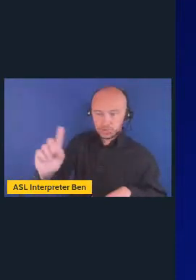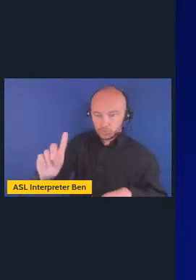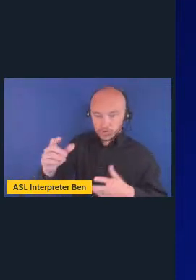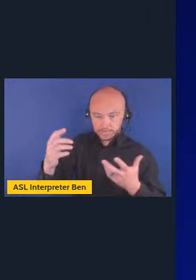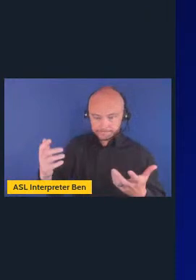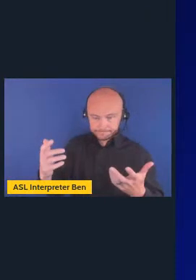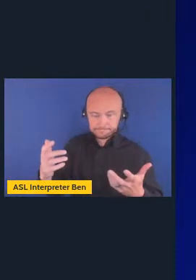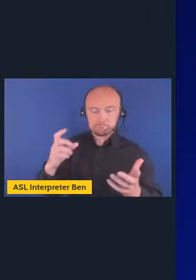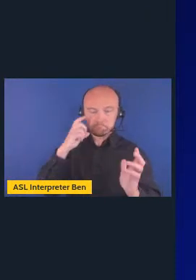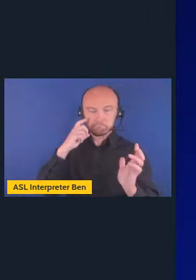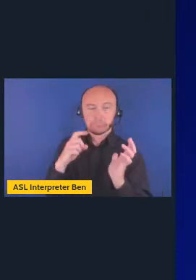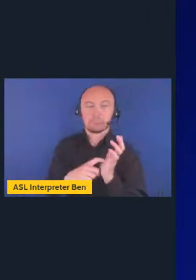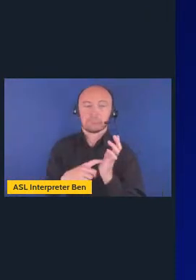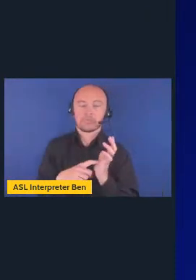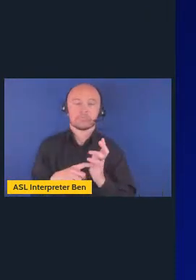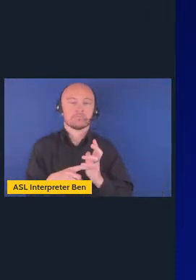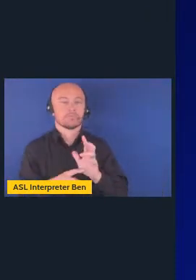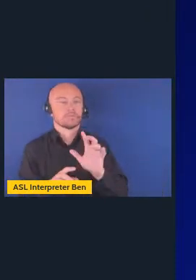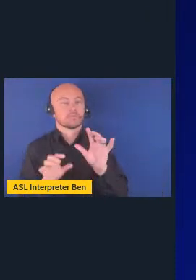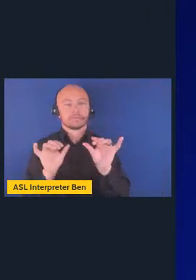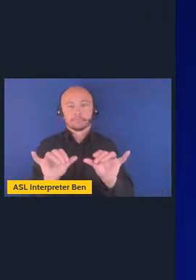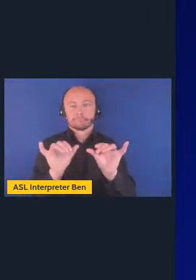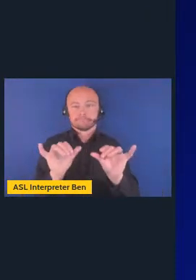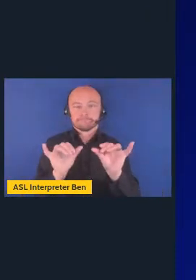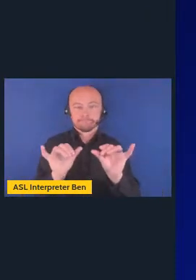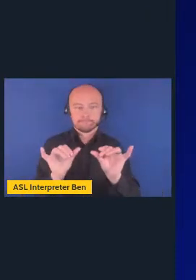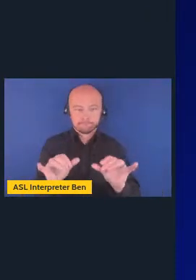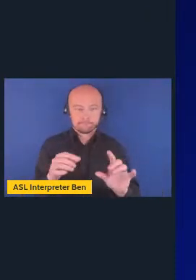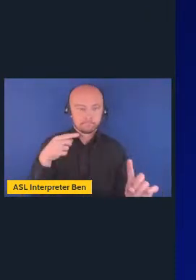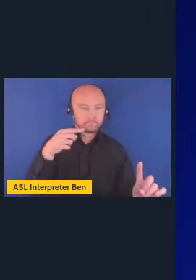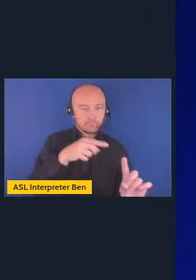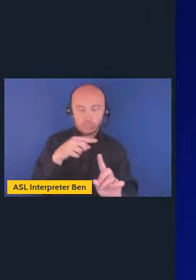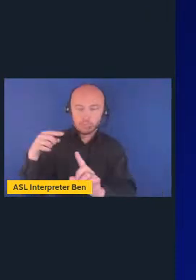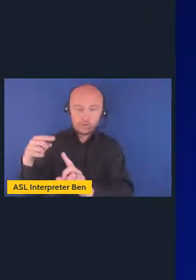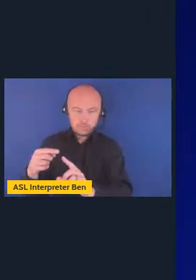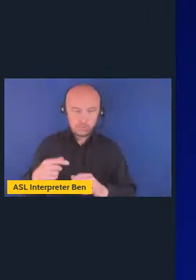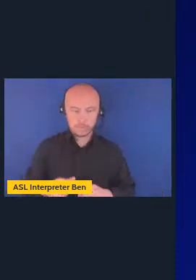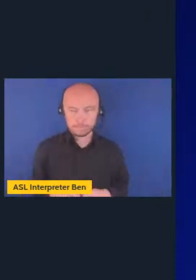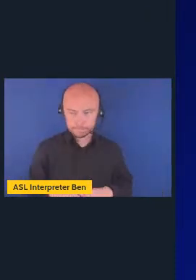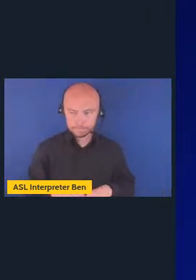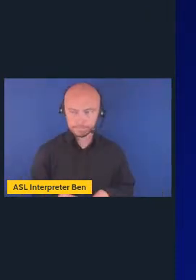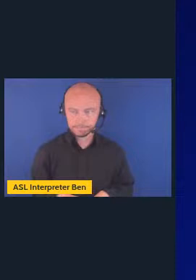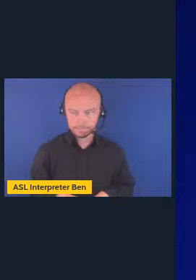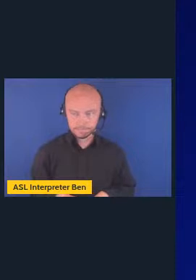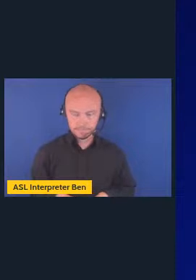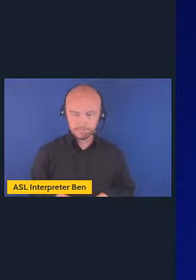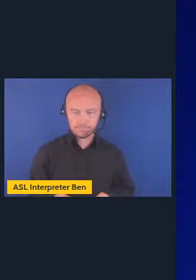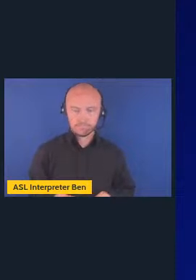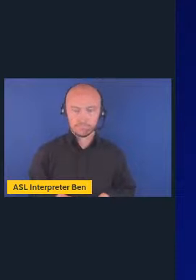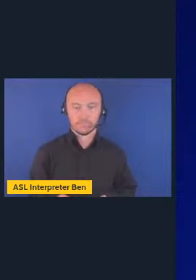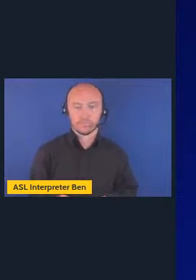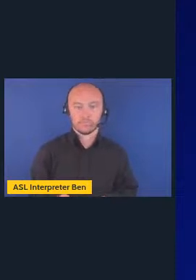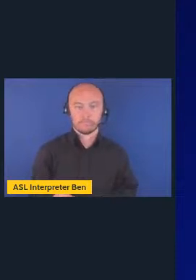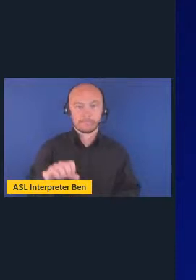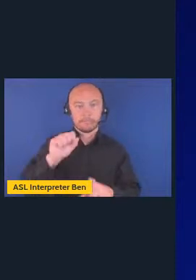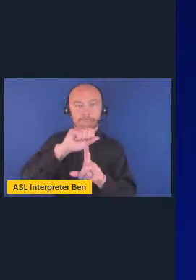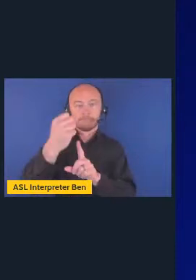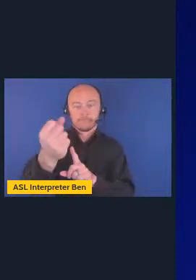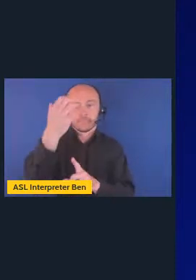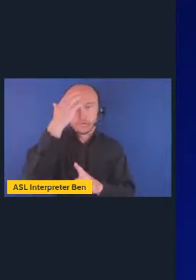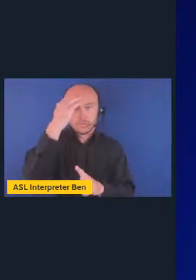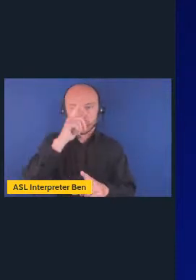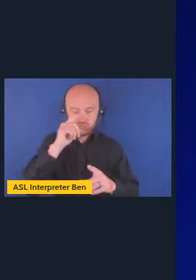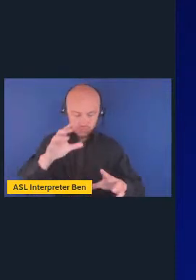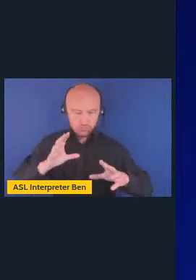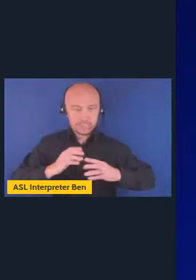And you'll notice that this is the same topic that the point-to-point channel was targeting. And in this scenario, you know who your recipients are,